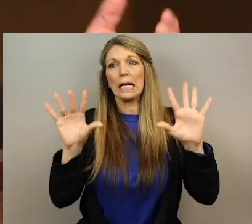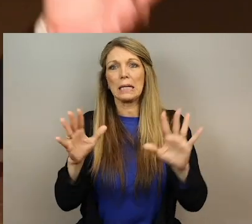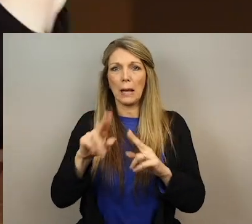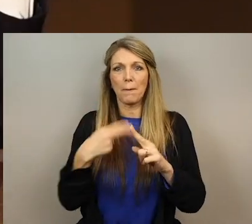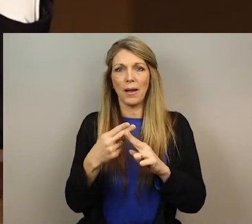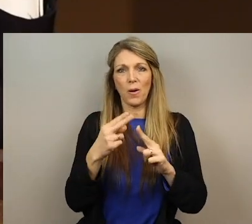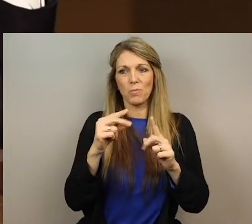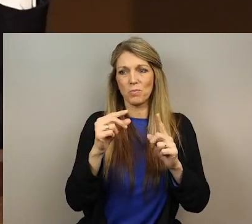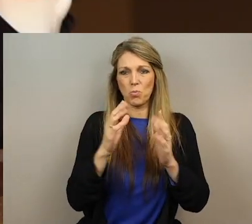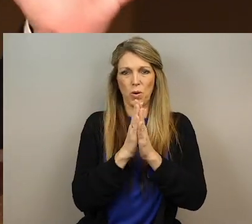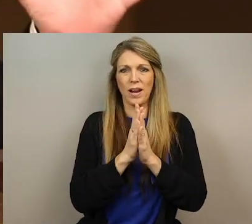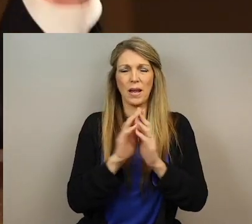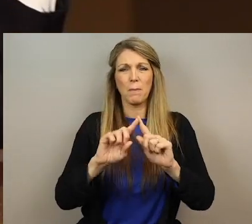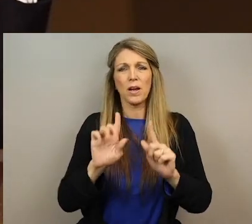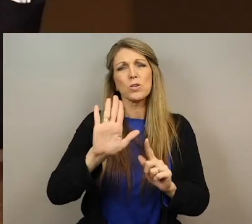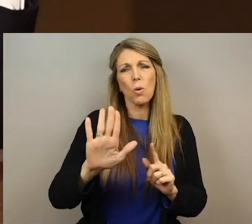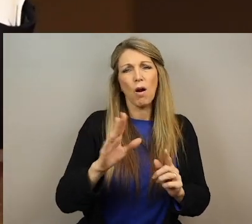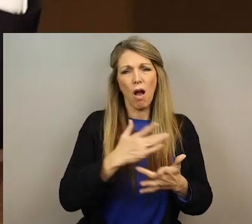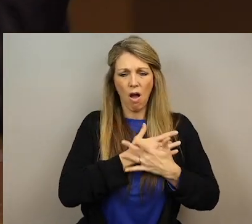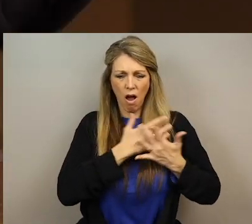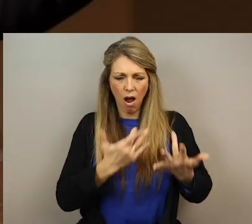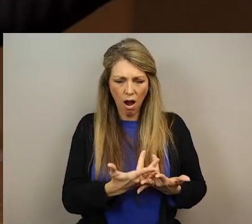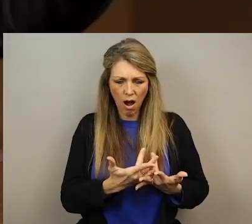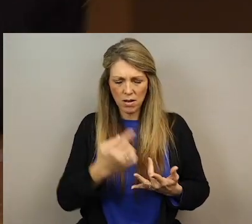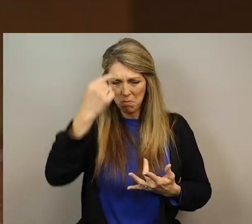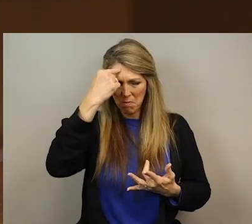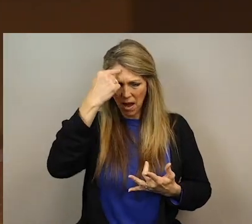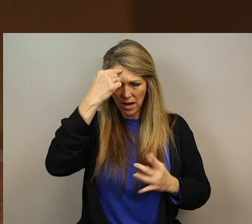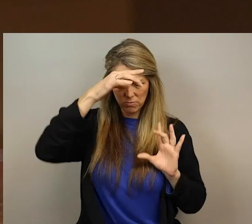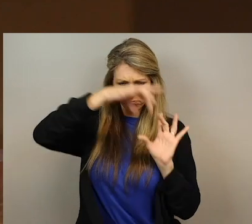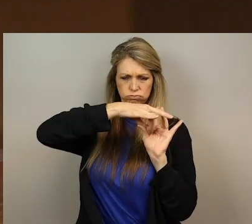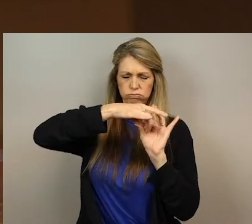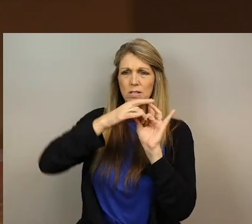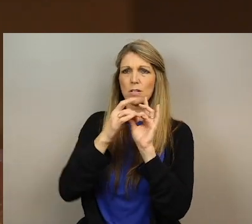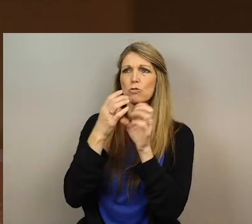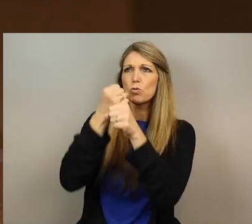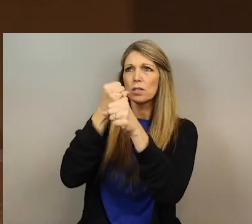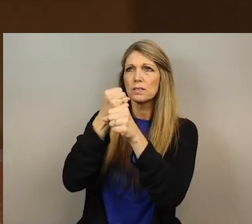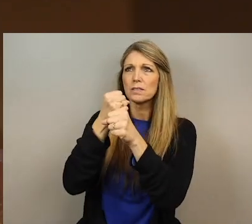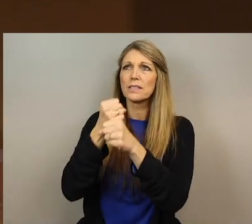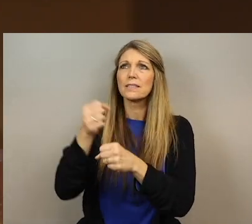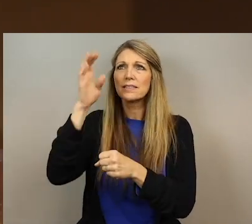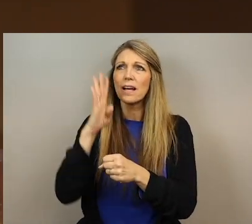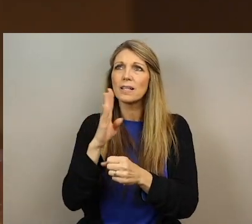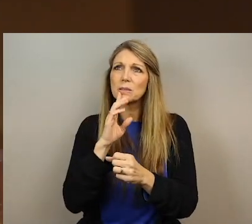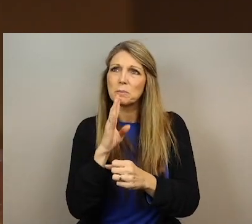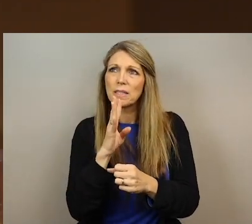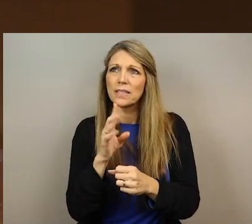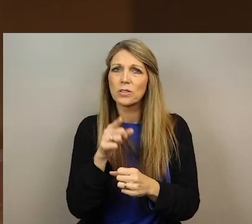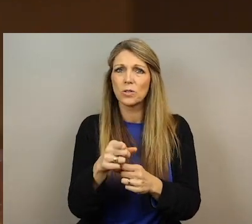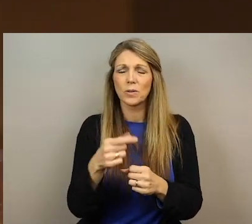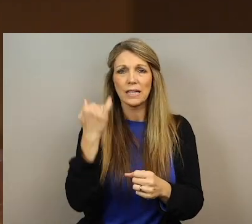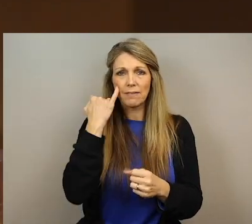prayer. It's all about whether or not your heart and your mind are trusting the Lord, about whether or not the Spirit of God is speaking to your heart right now. But if